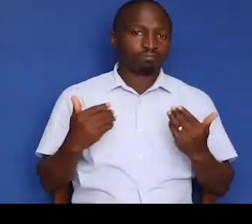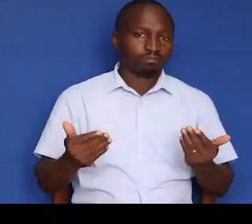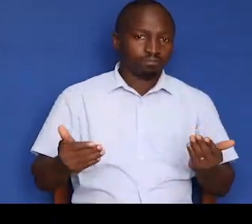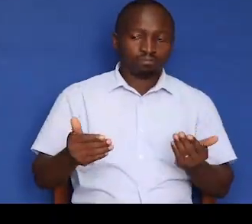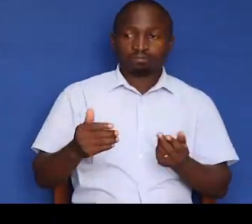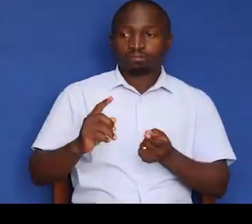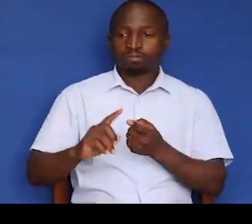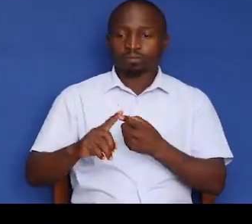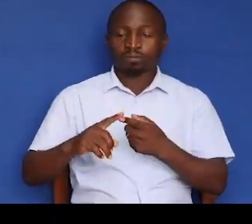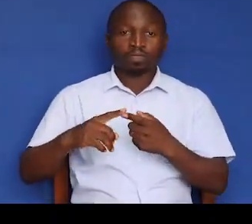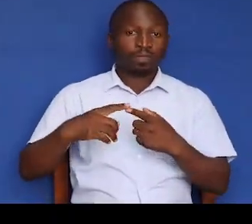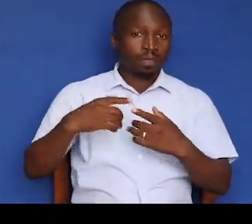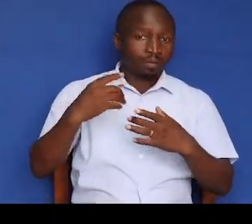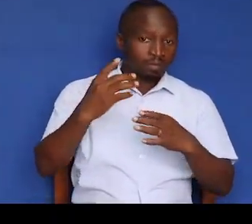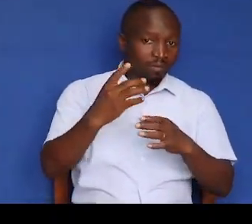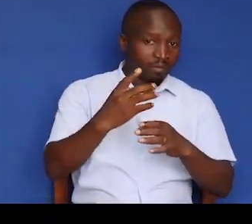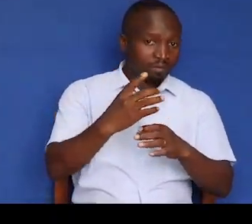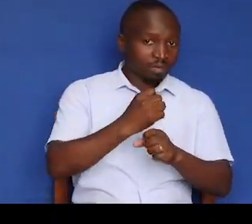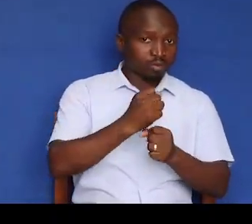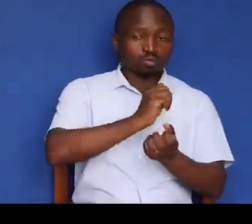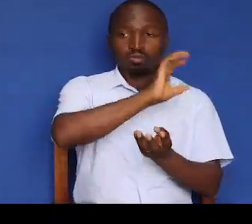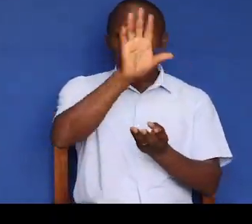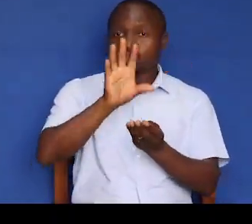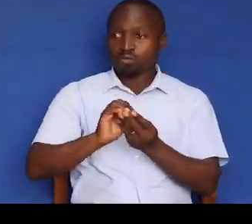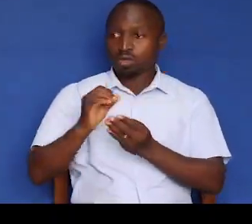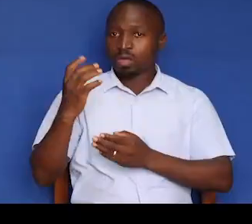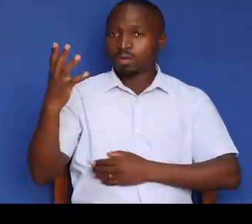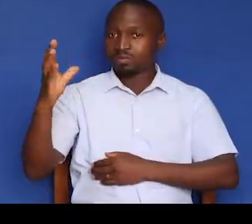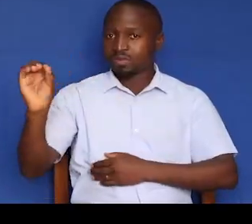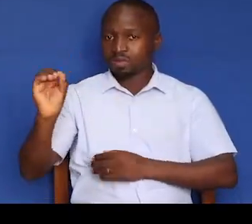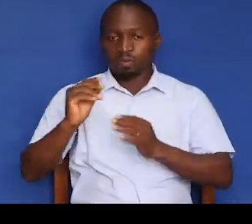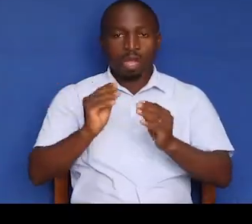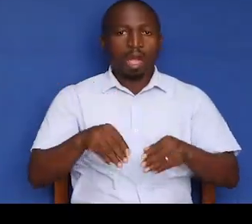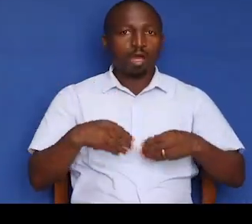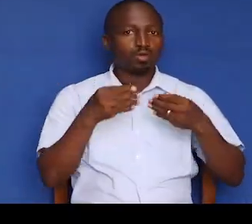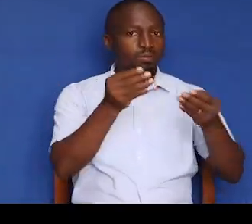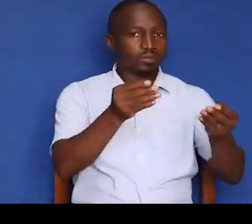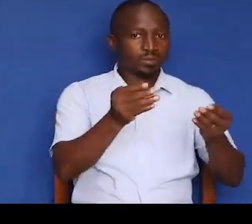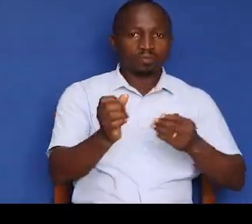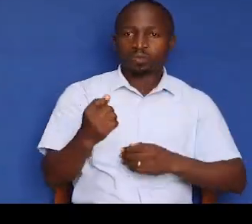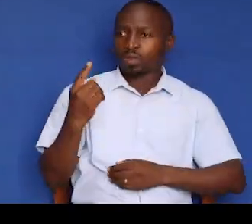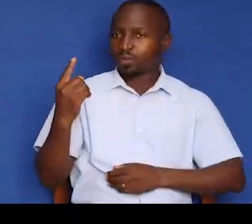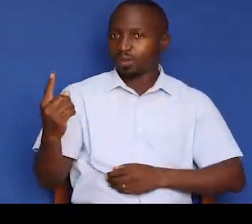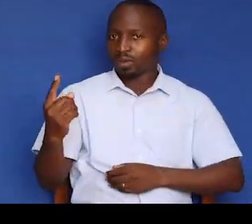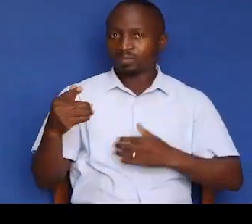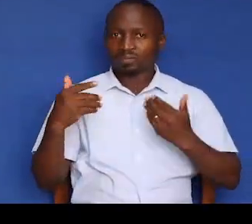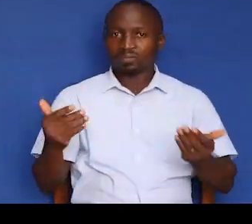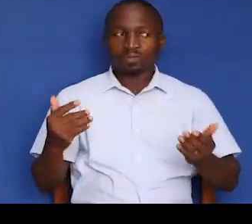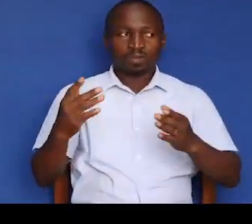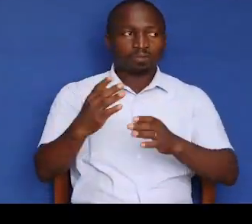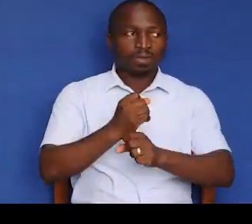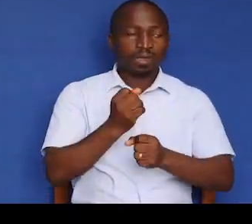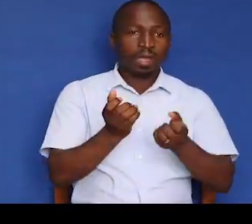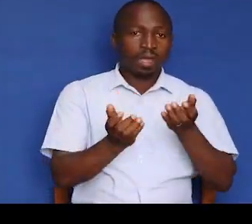So total revenue is 50, output is 1. So to get average revenue at one